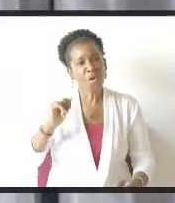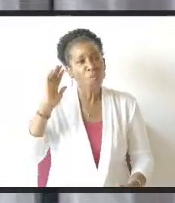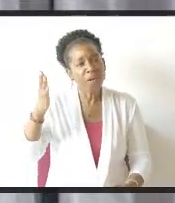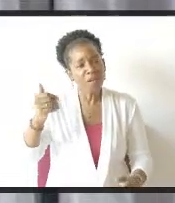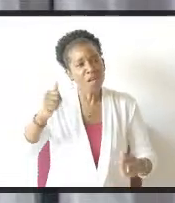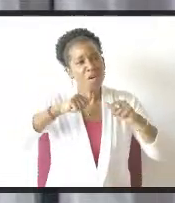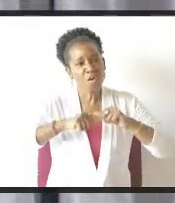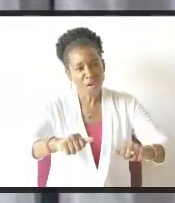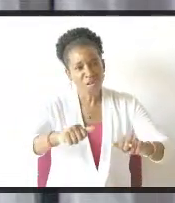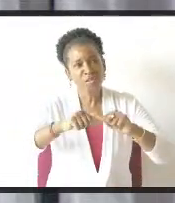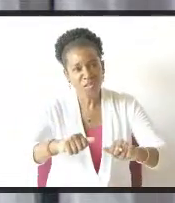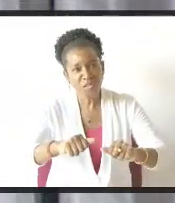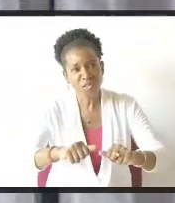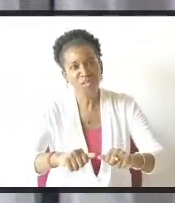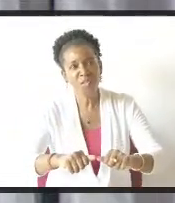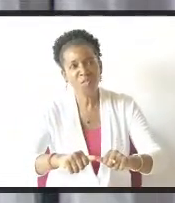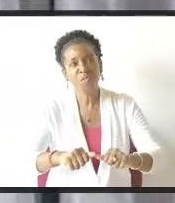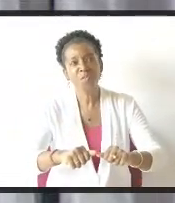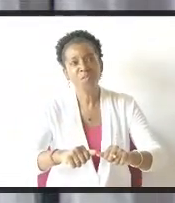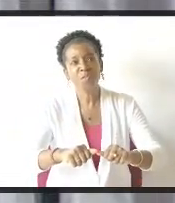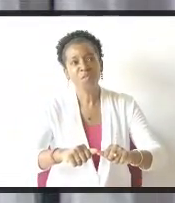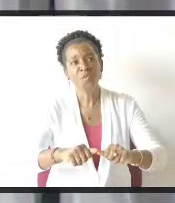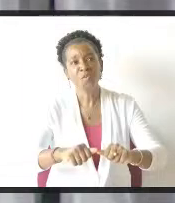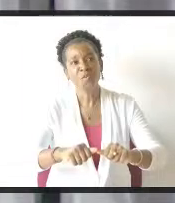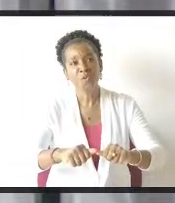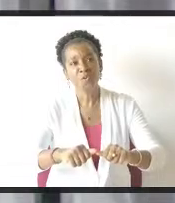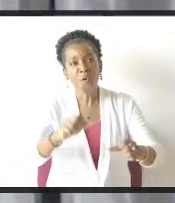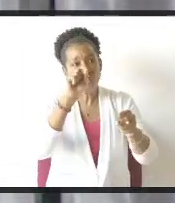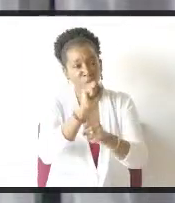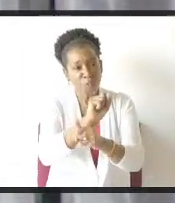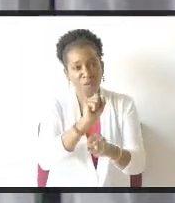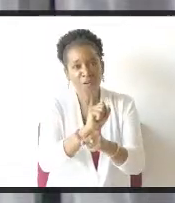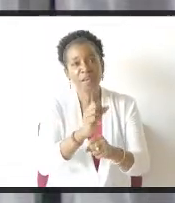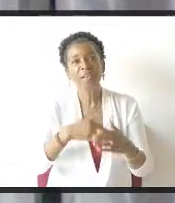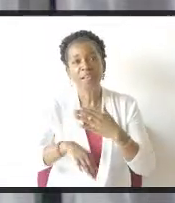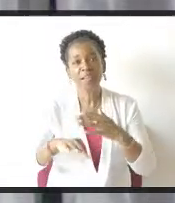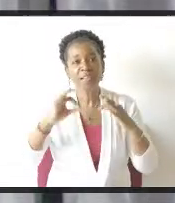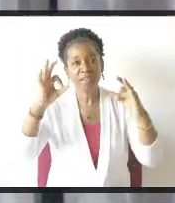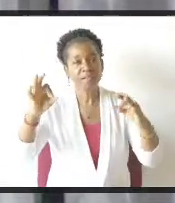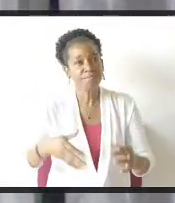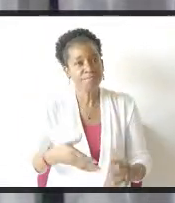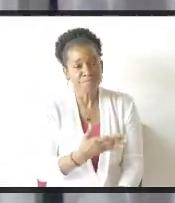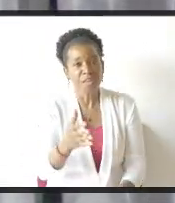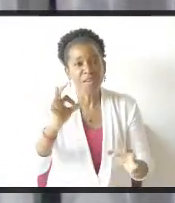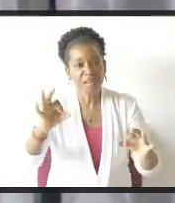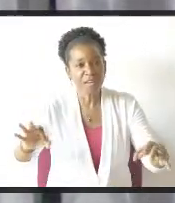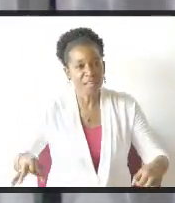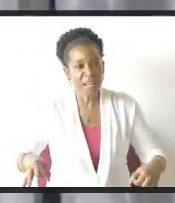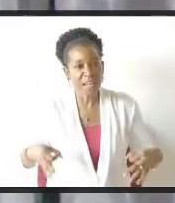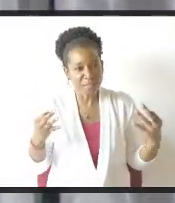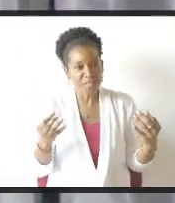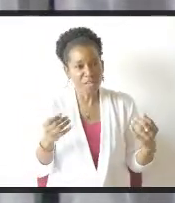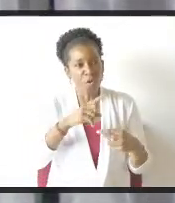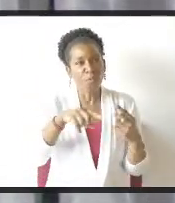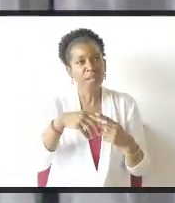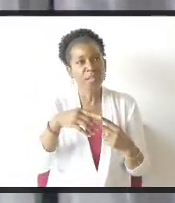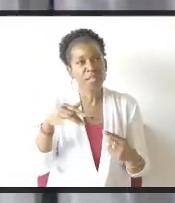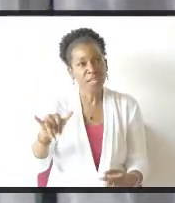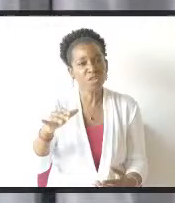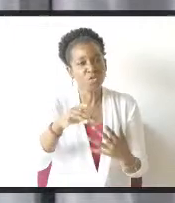you, we praise you as we commit them to you and help them to go all the way in this commitment. In the name of Jesus and for the glory of